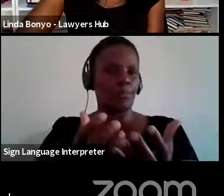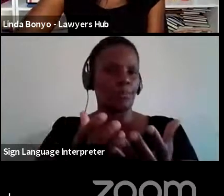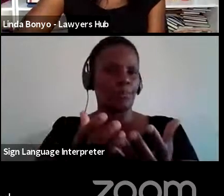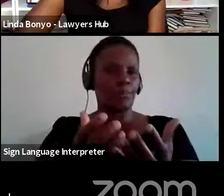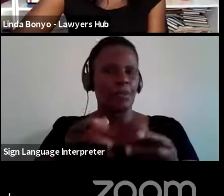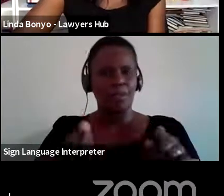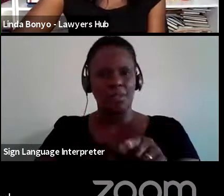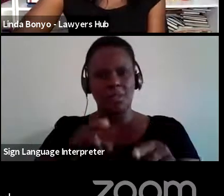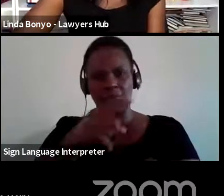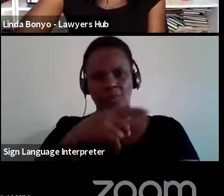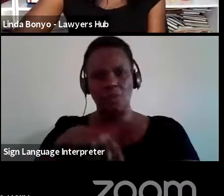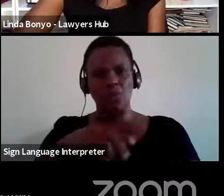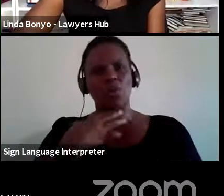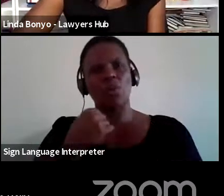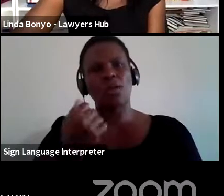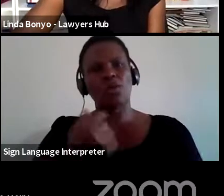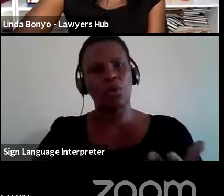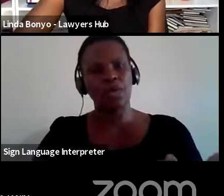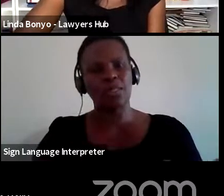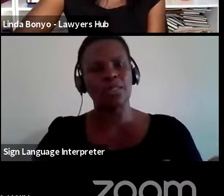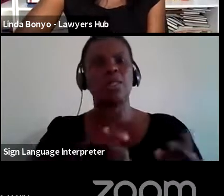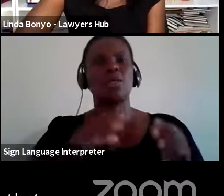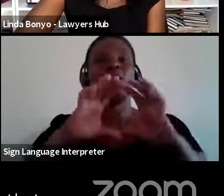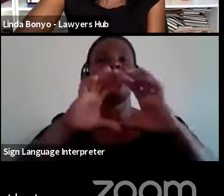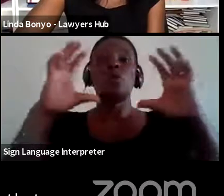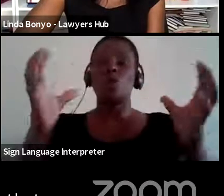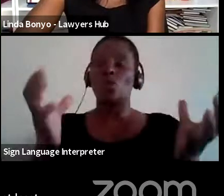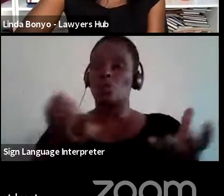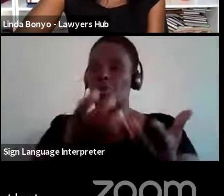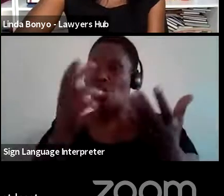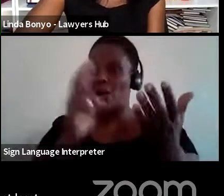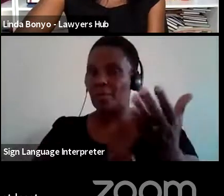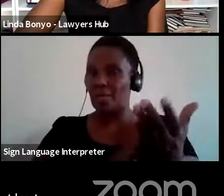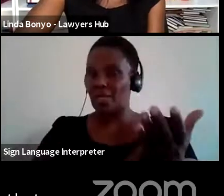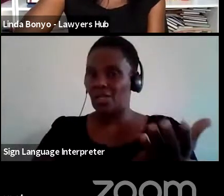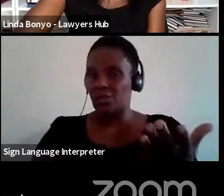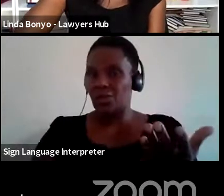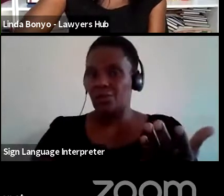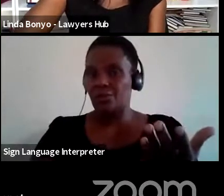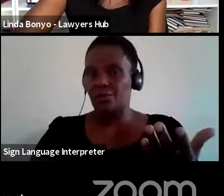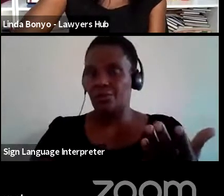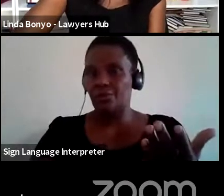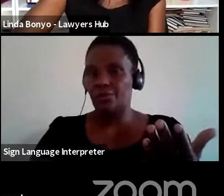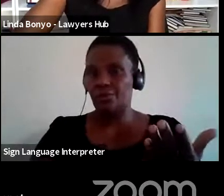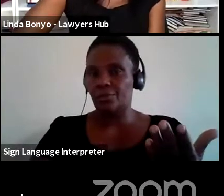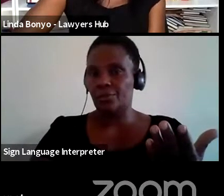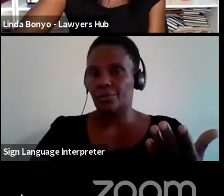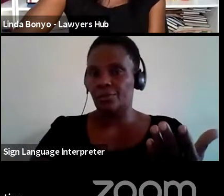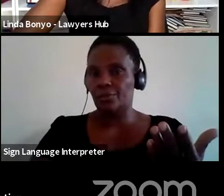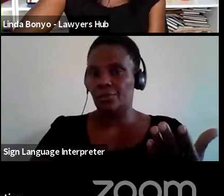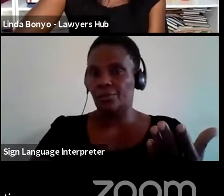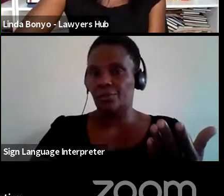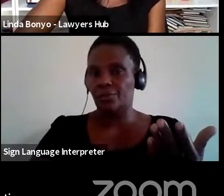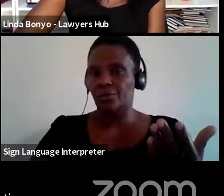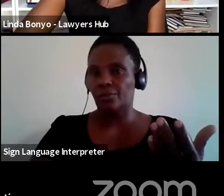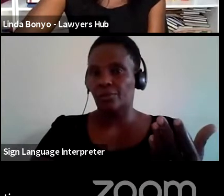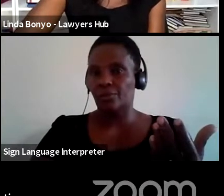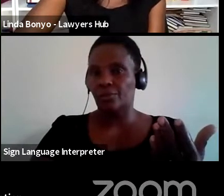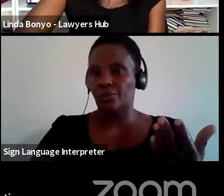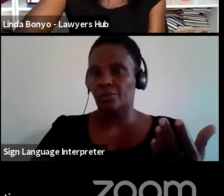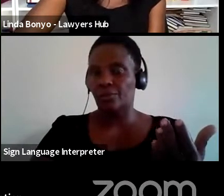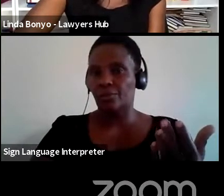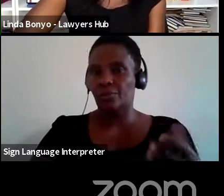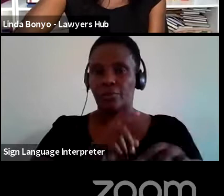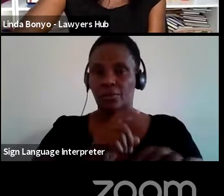wanted was them to have global application, or at least to see whether they could have global application. And so as we came